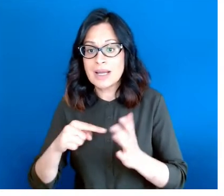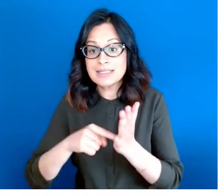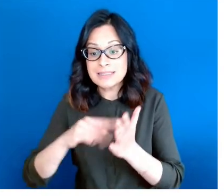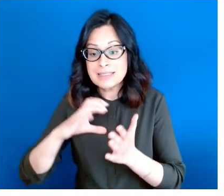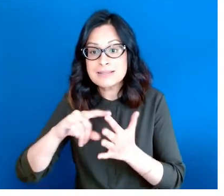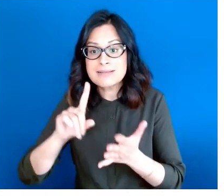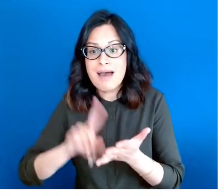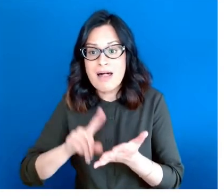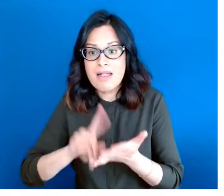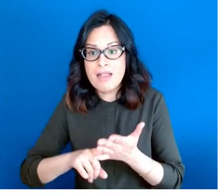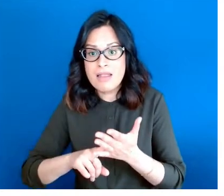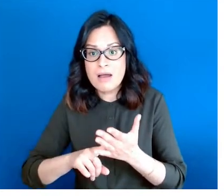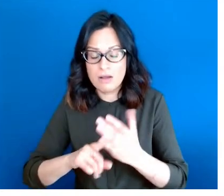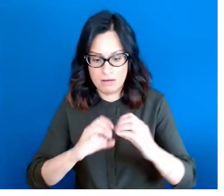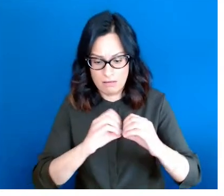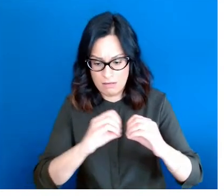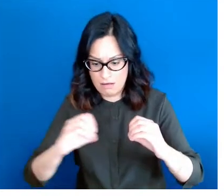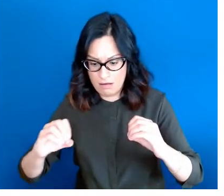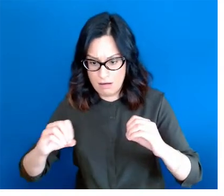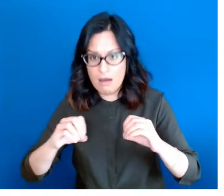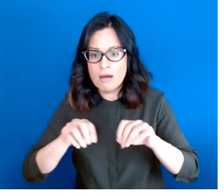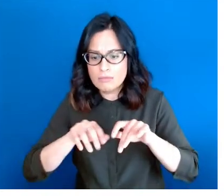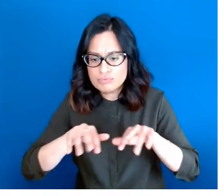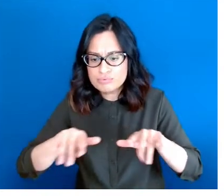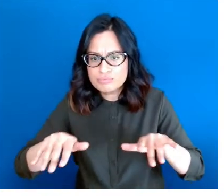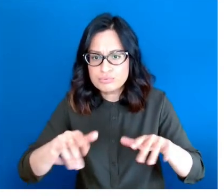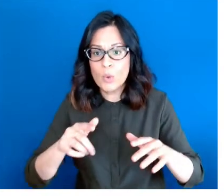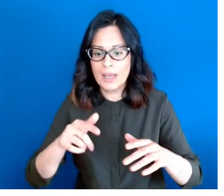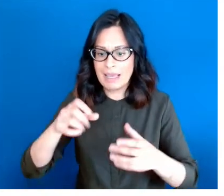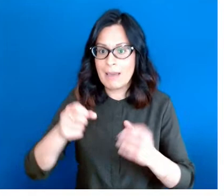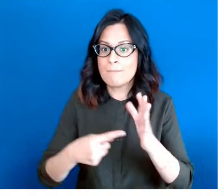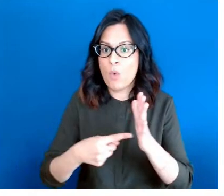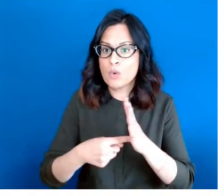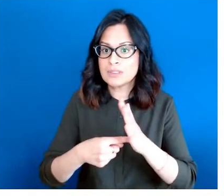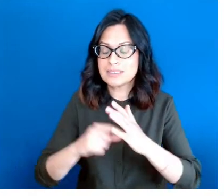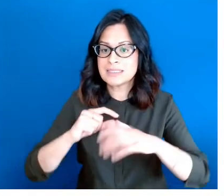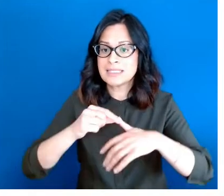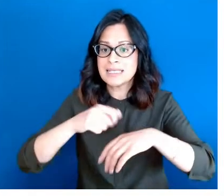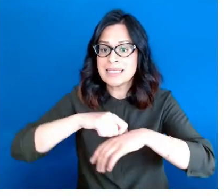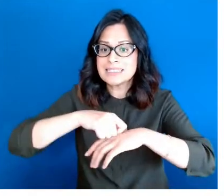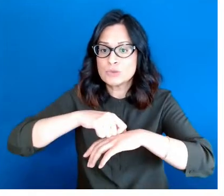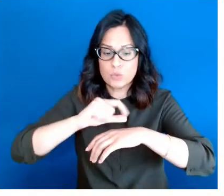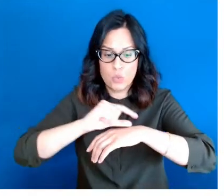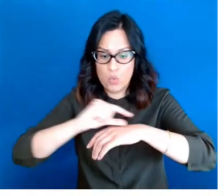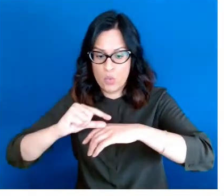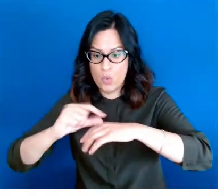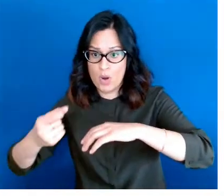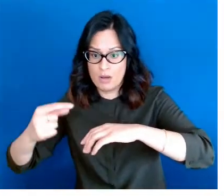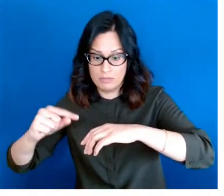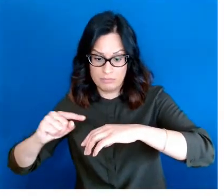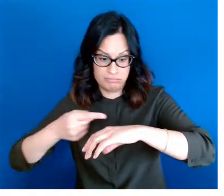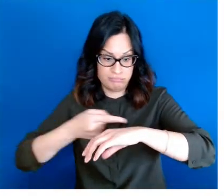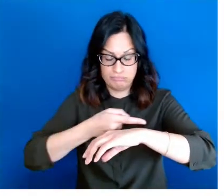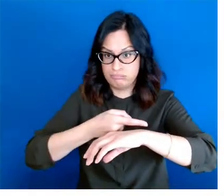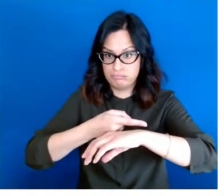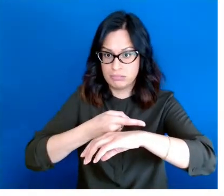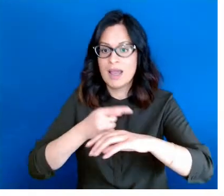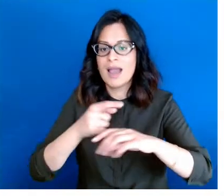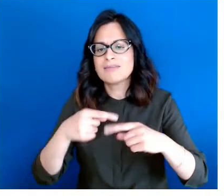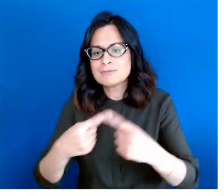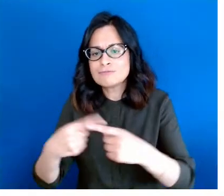really important. So they'll come into a tissue like this, where you have the epithelium, you have eosinophils, you